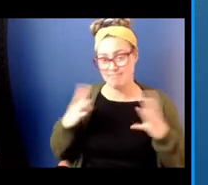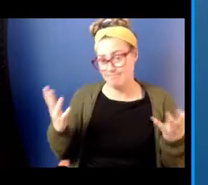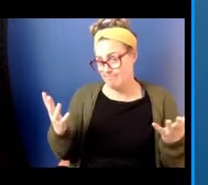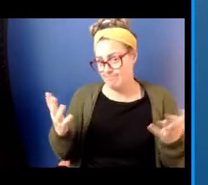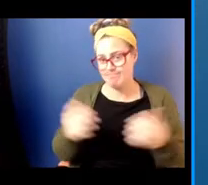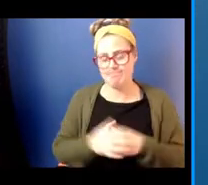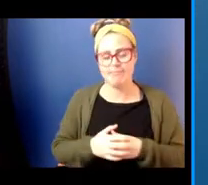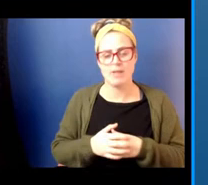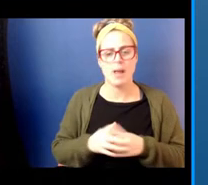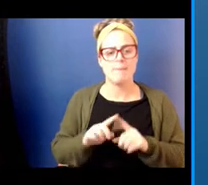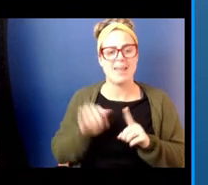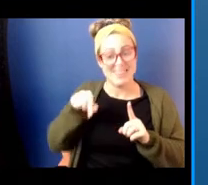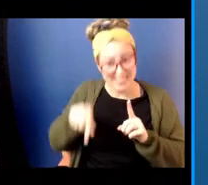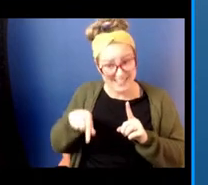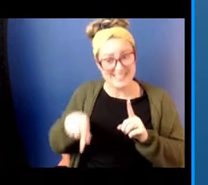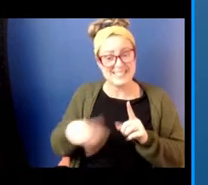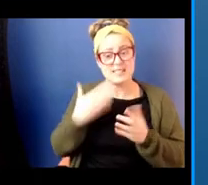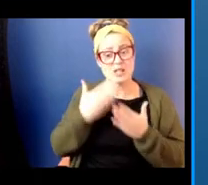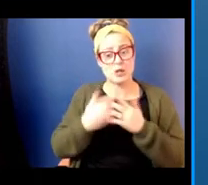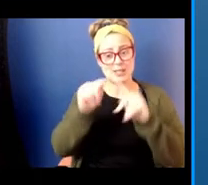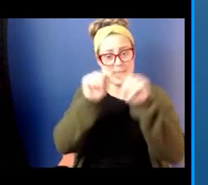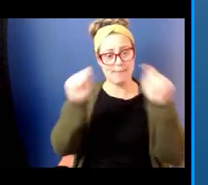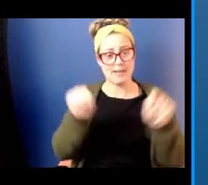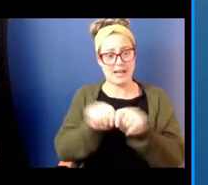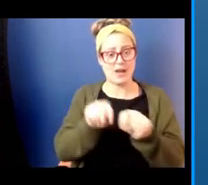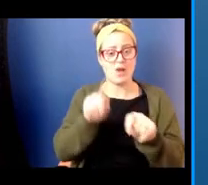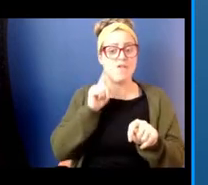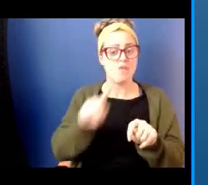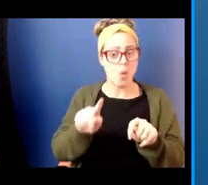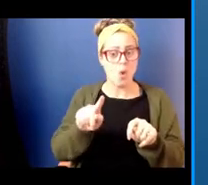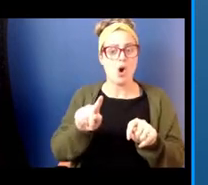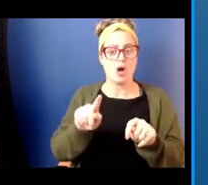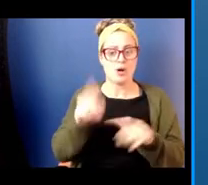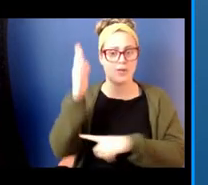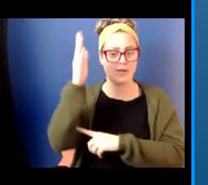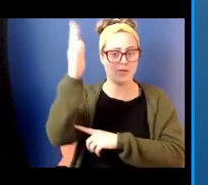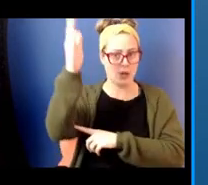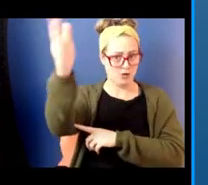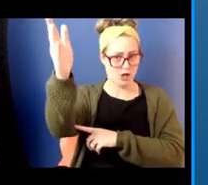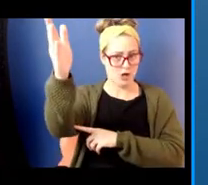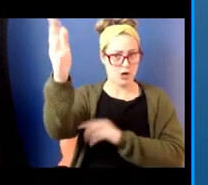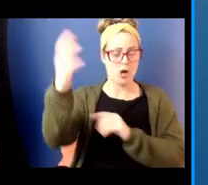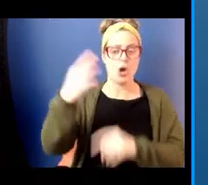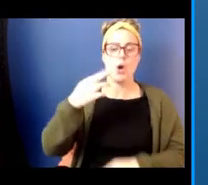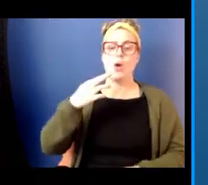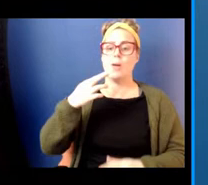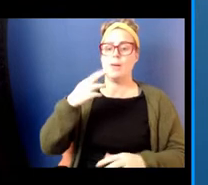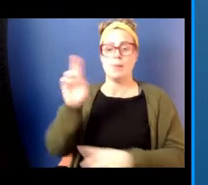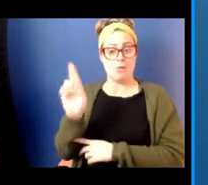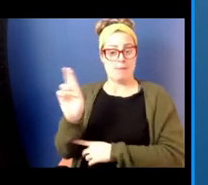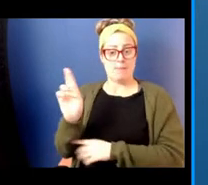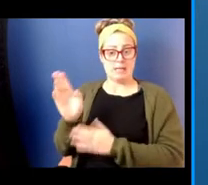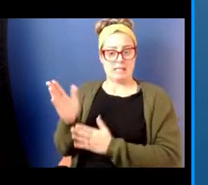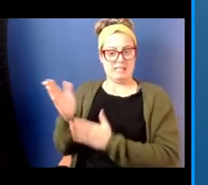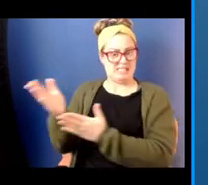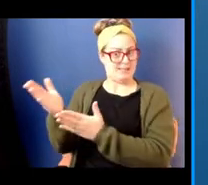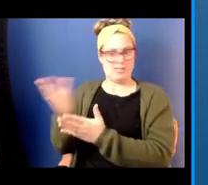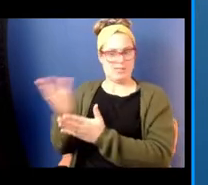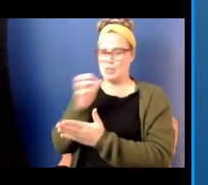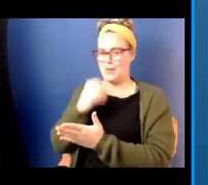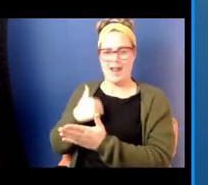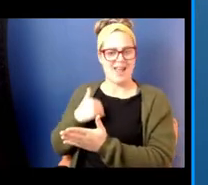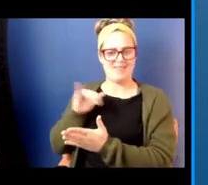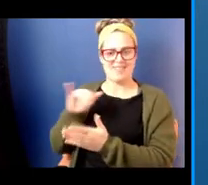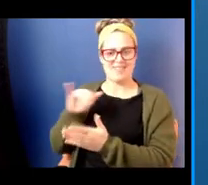template for the future and the Republicans don't have this kind of template so I think we've done